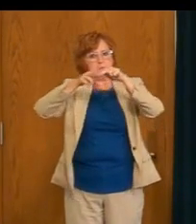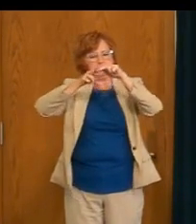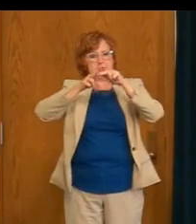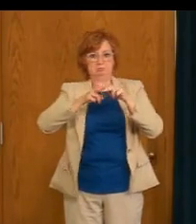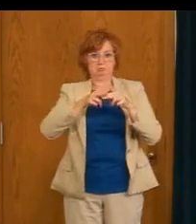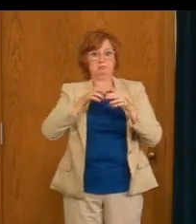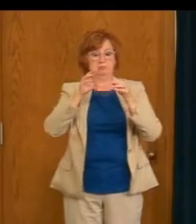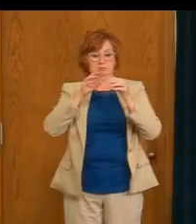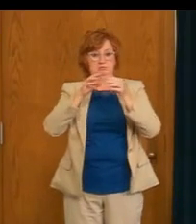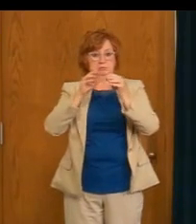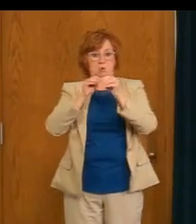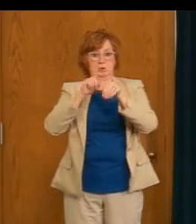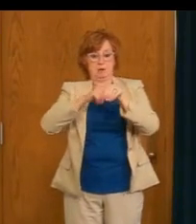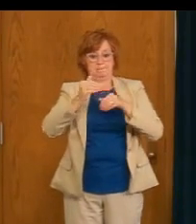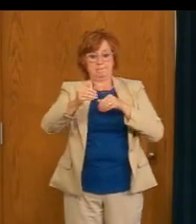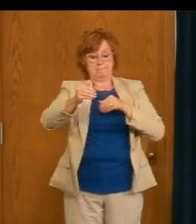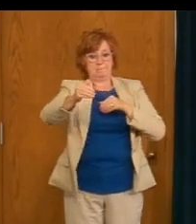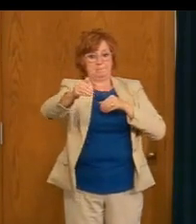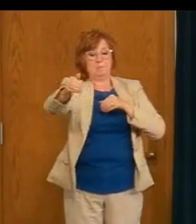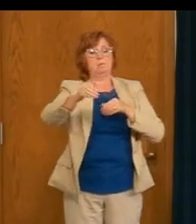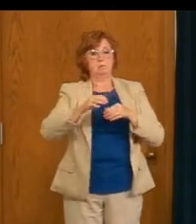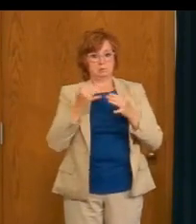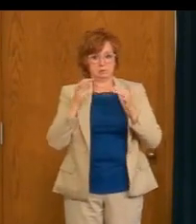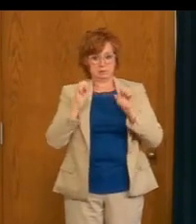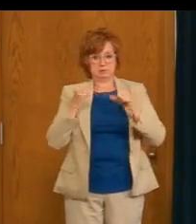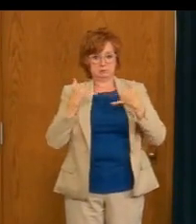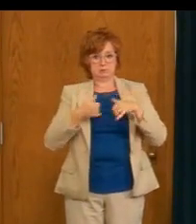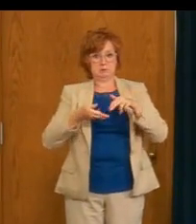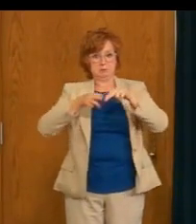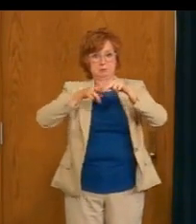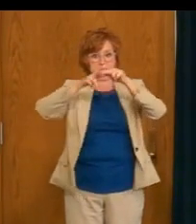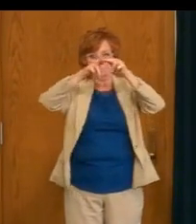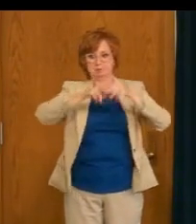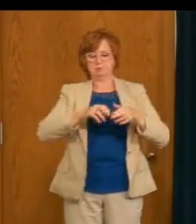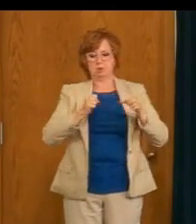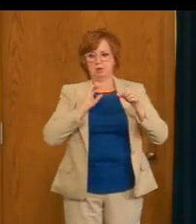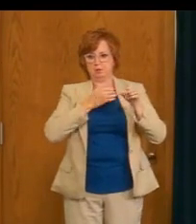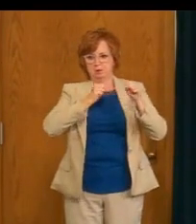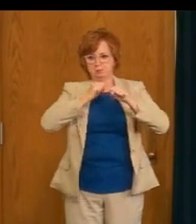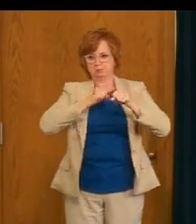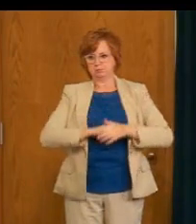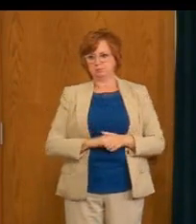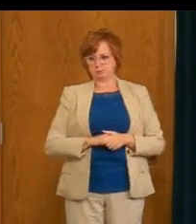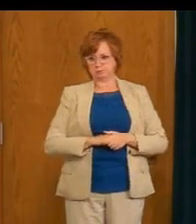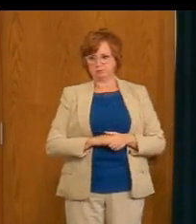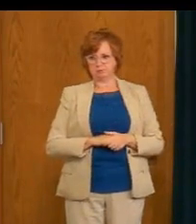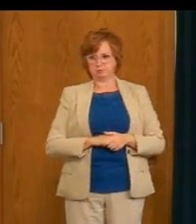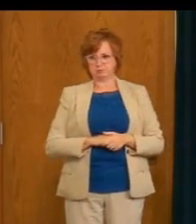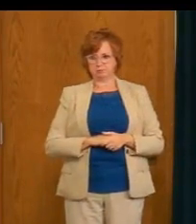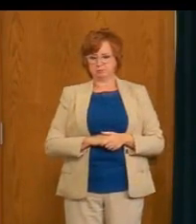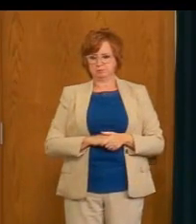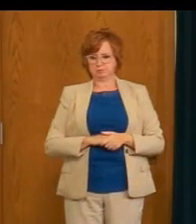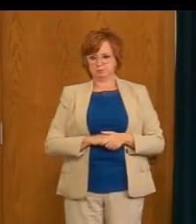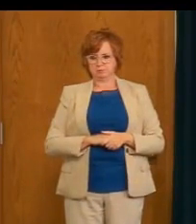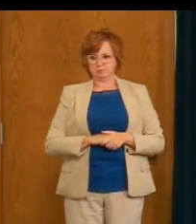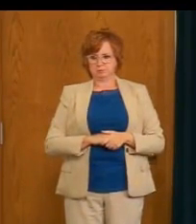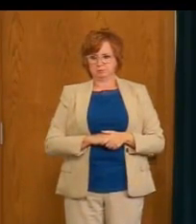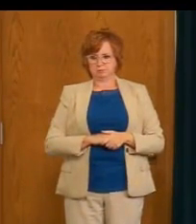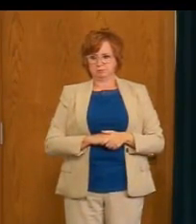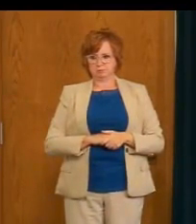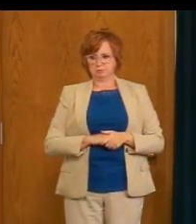let's maybe read it from here. if we look at our